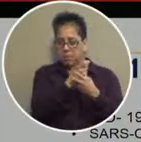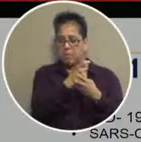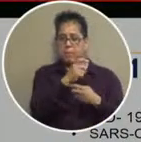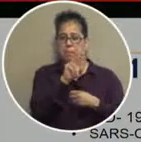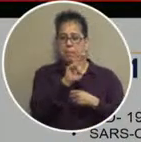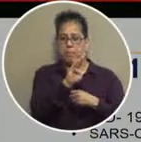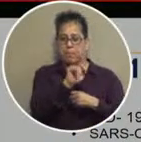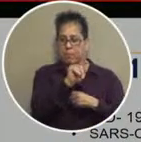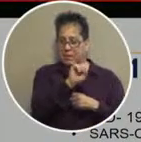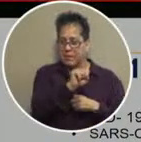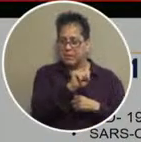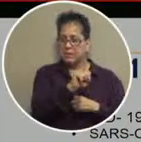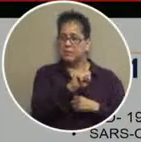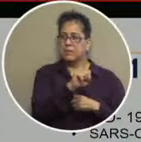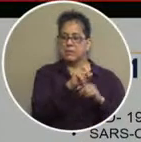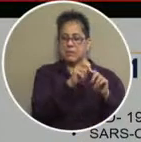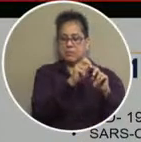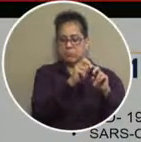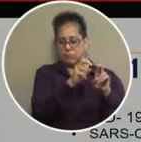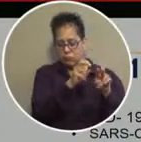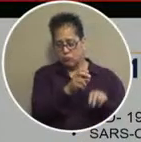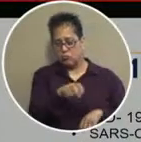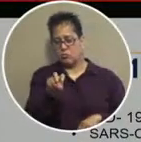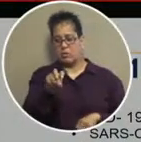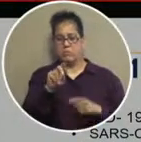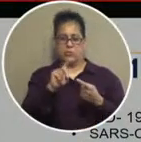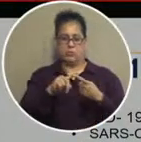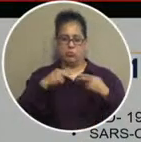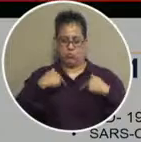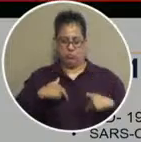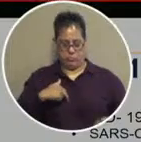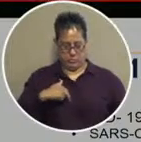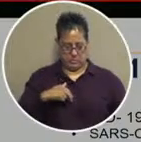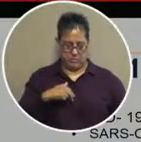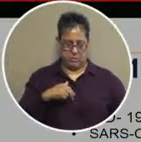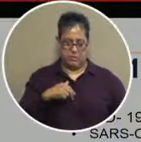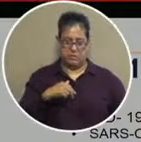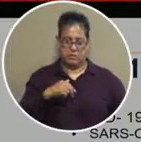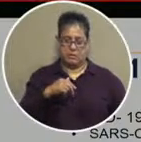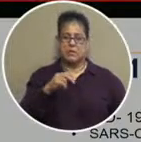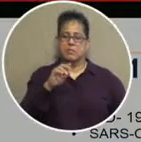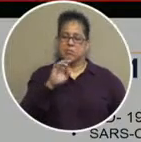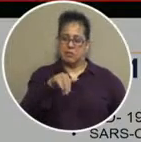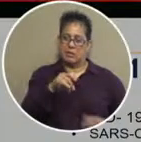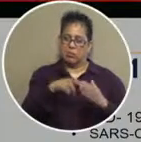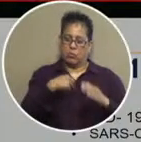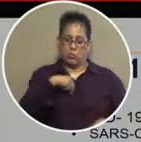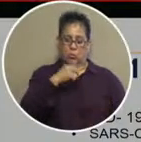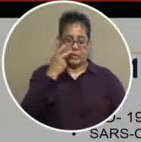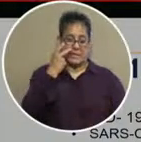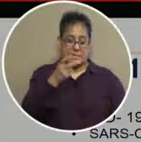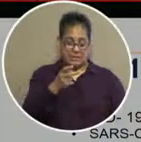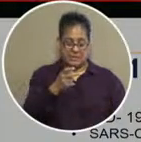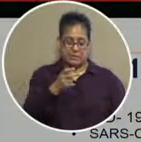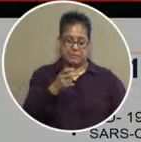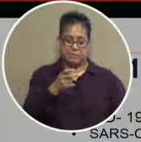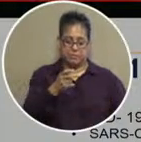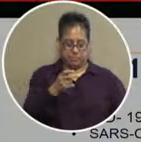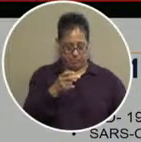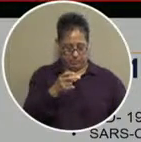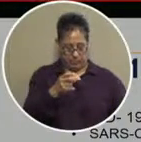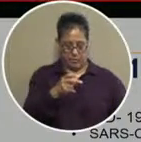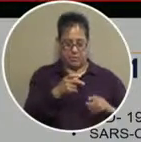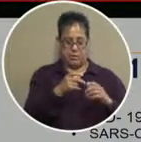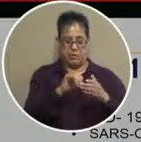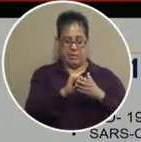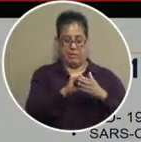and unfortunately it transferred to the humans. That's how we have seen that after it jumped